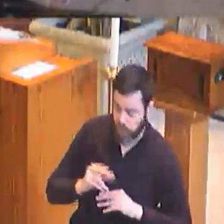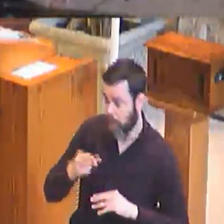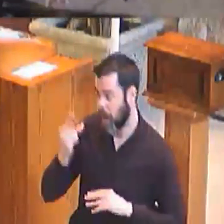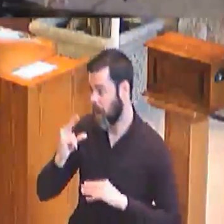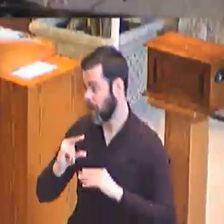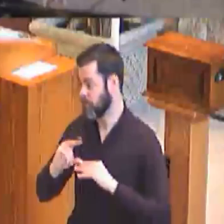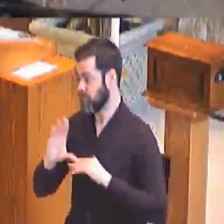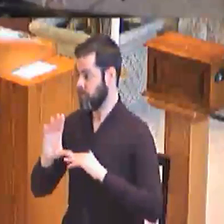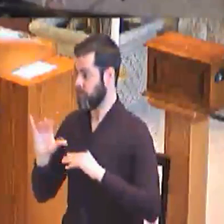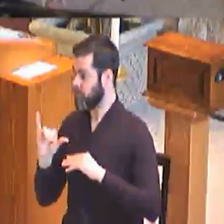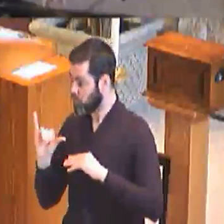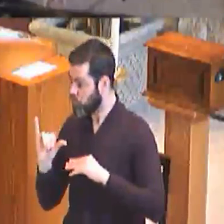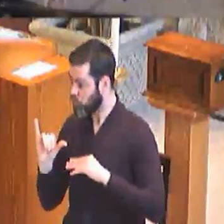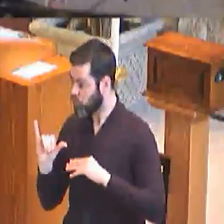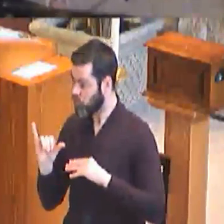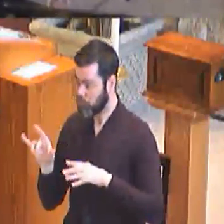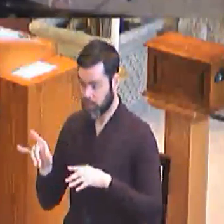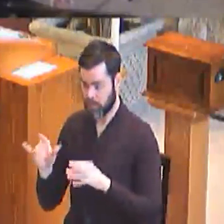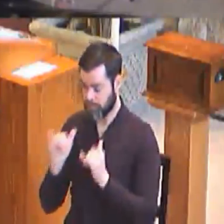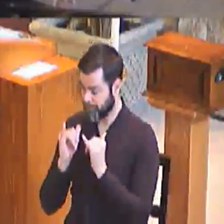But